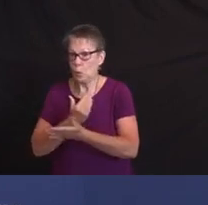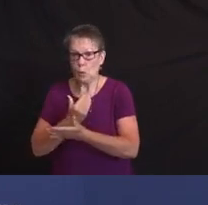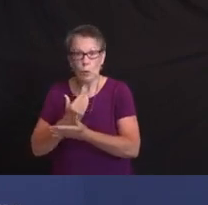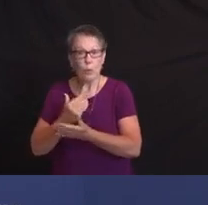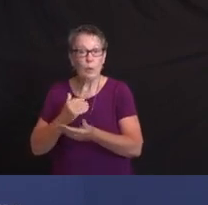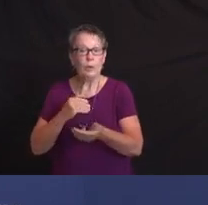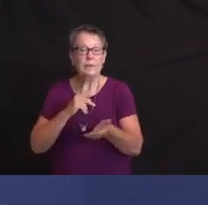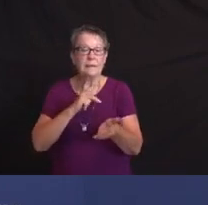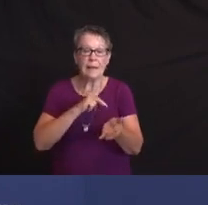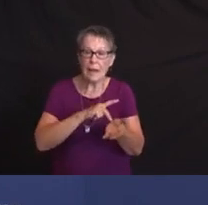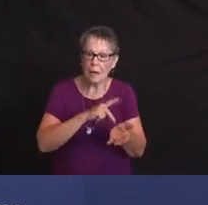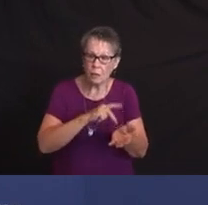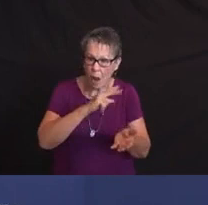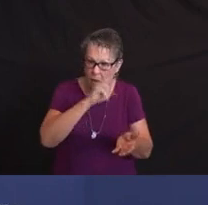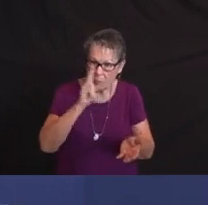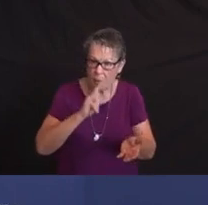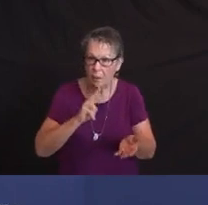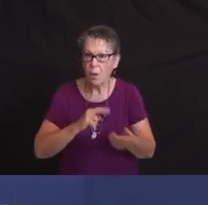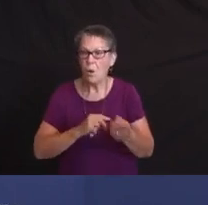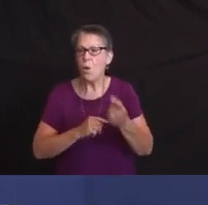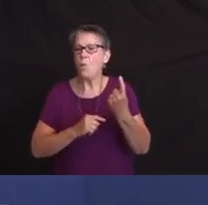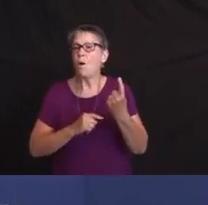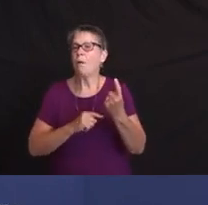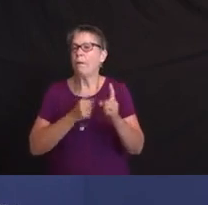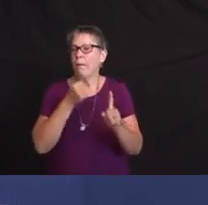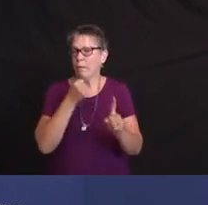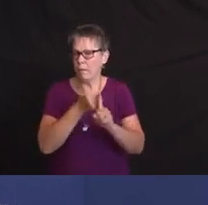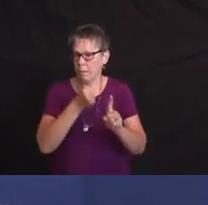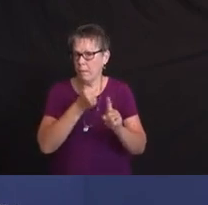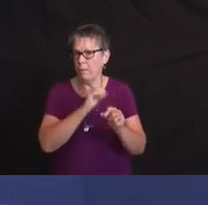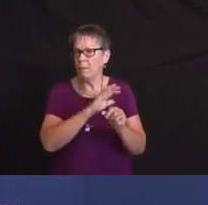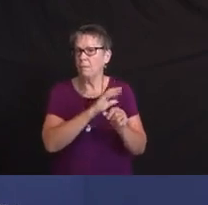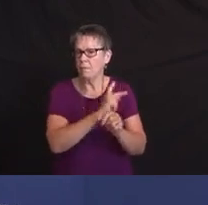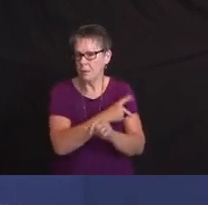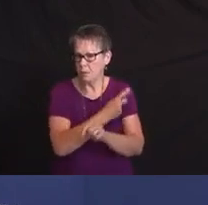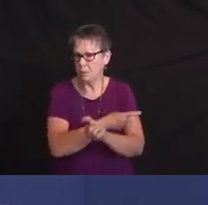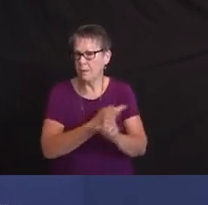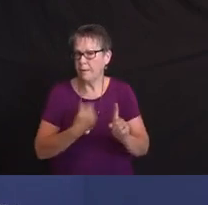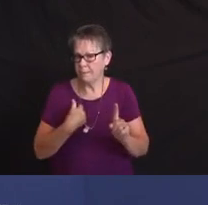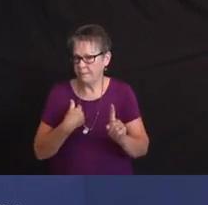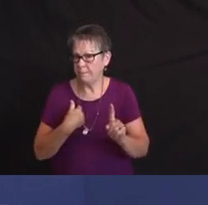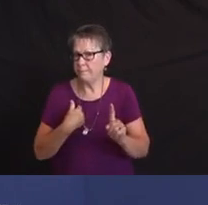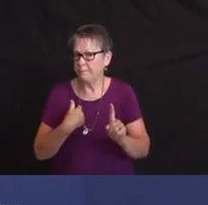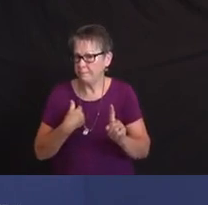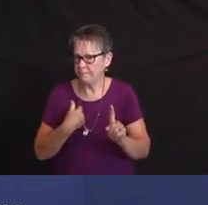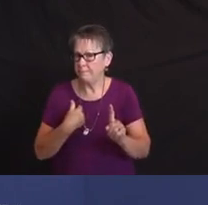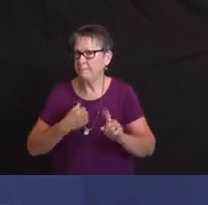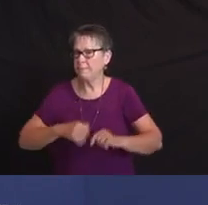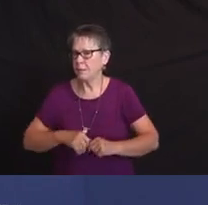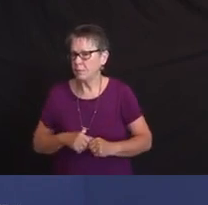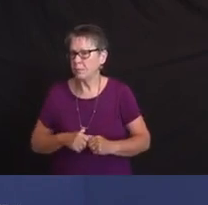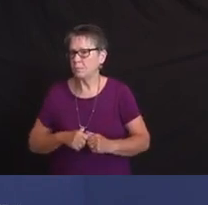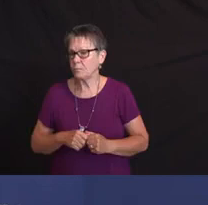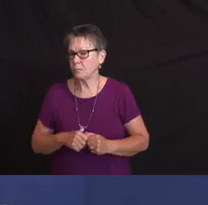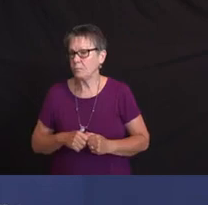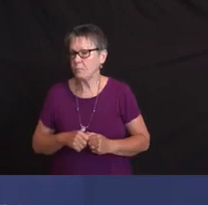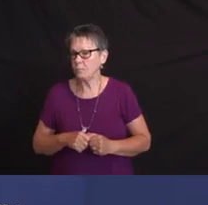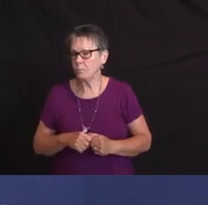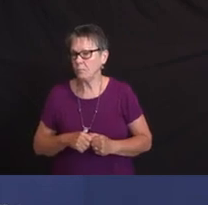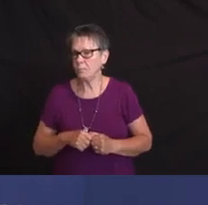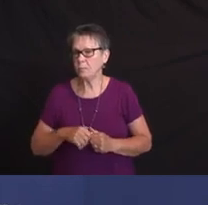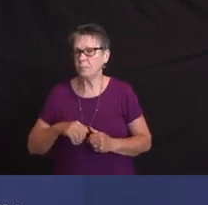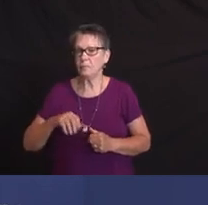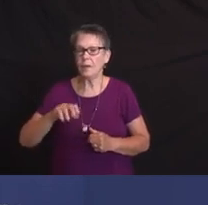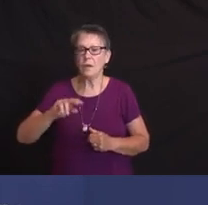one additional case among a patient at Ann Klein. New Jersey's percent positivity overall as of